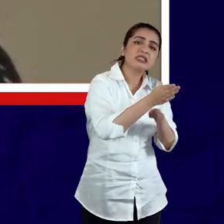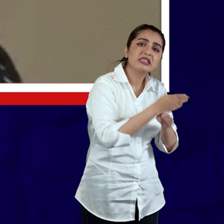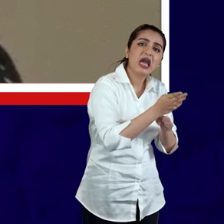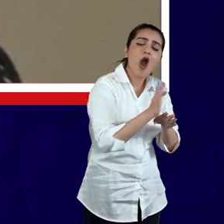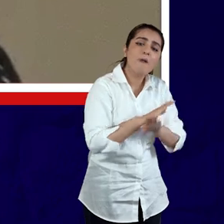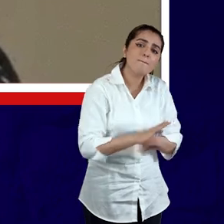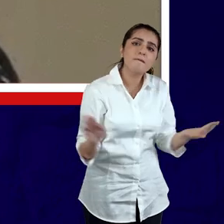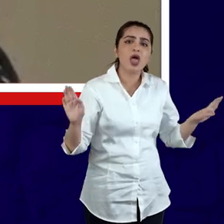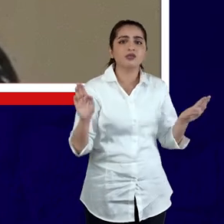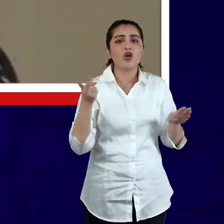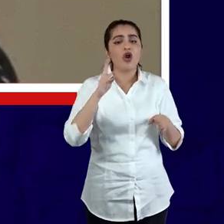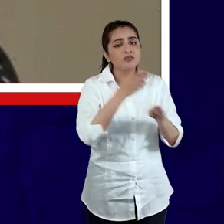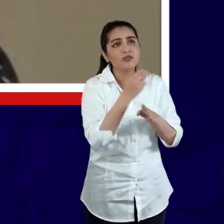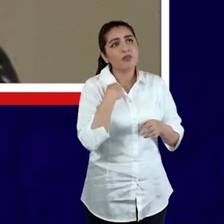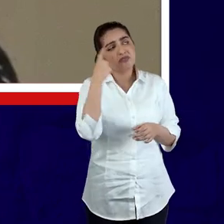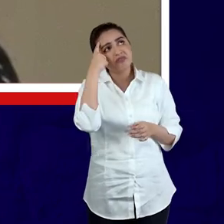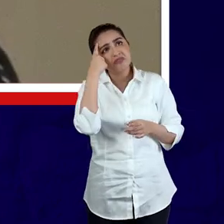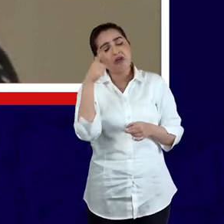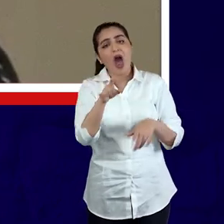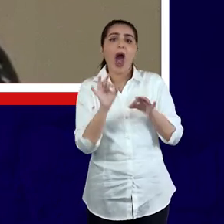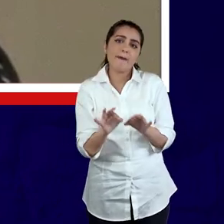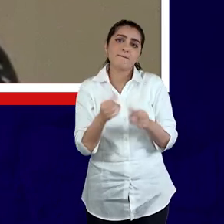everything themselves, really, truly. And